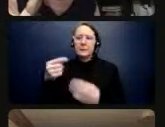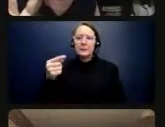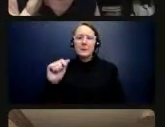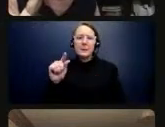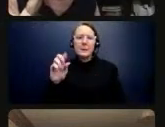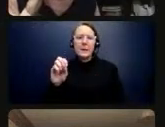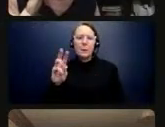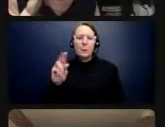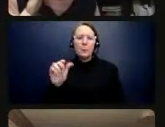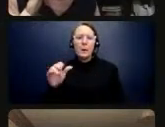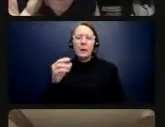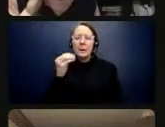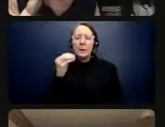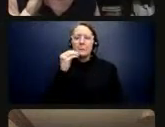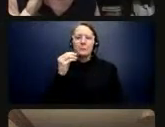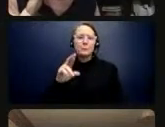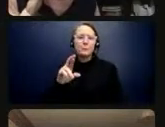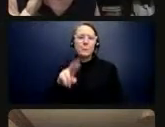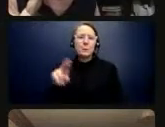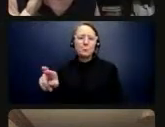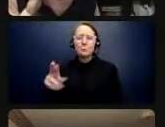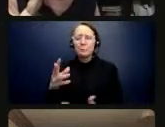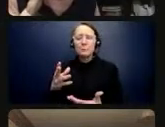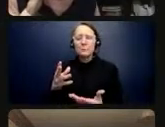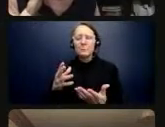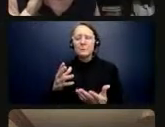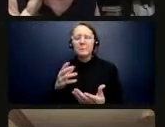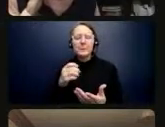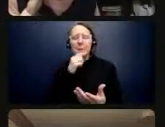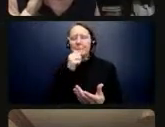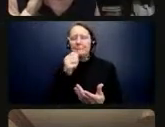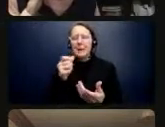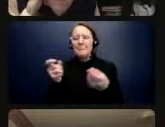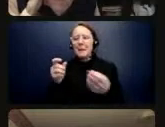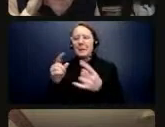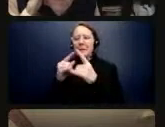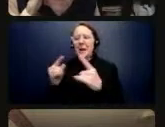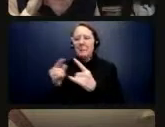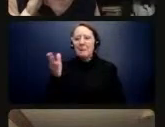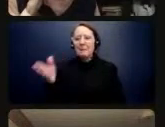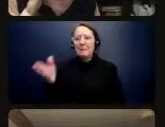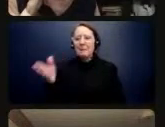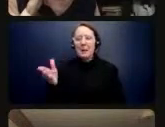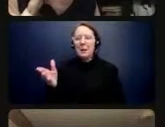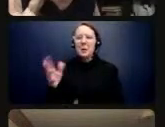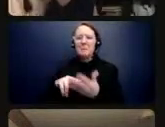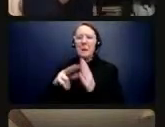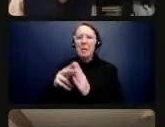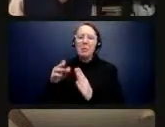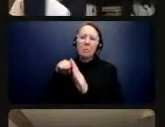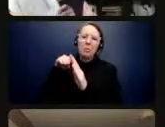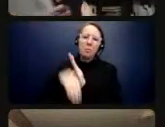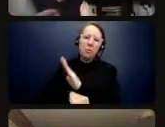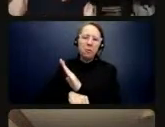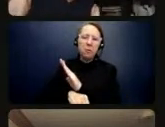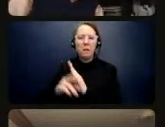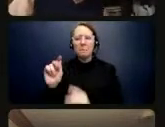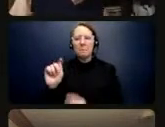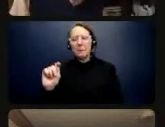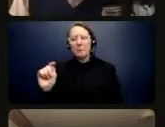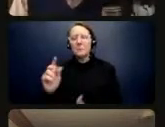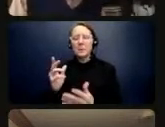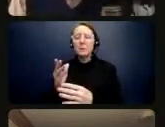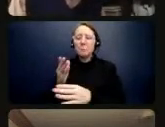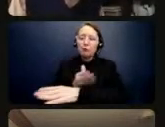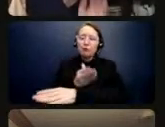really hit hard with the recent unmanaged camping in Cascade Gateway Park. This would restore it to a usable condition. And then you